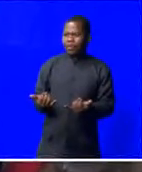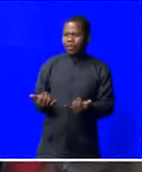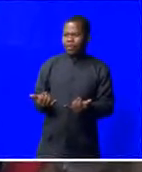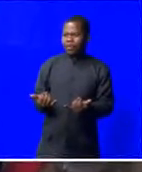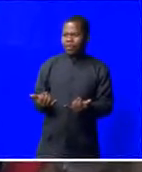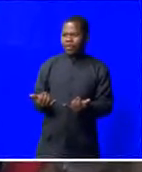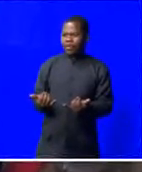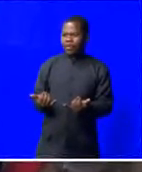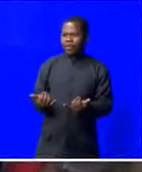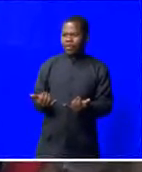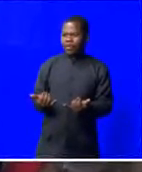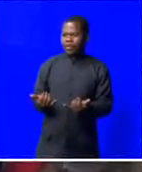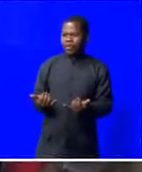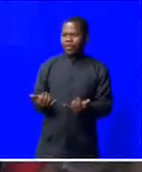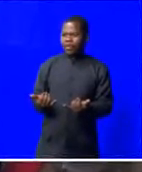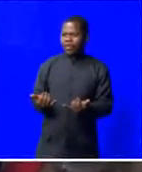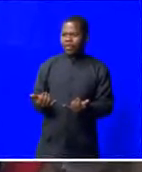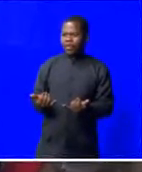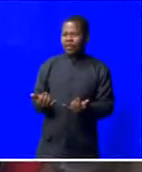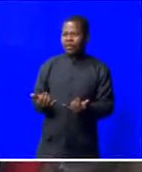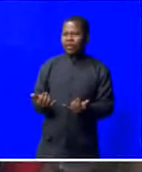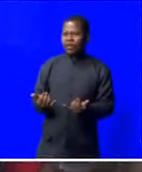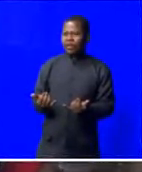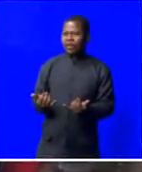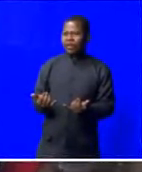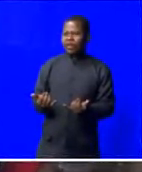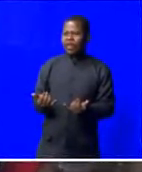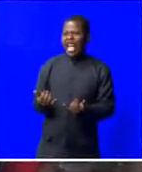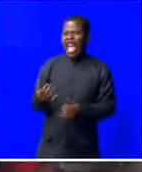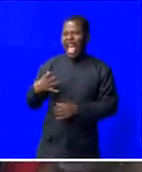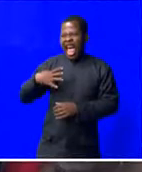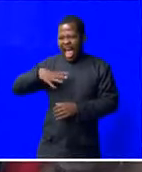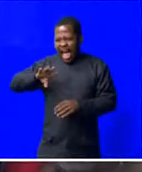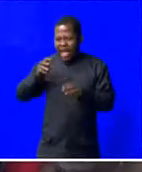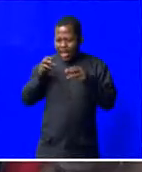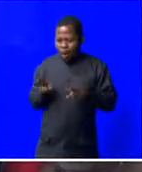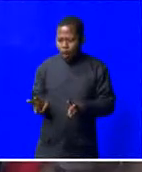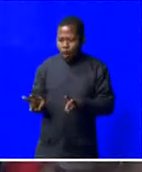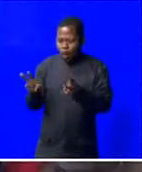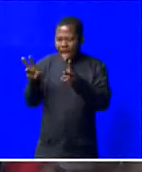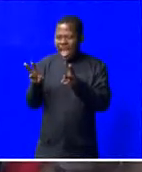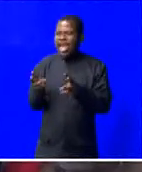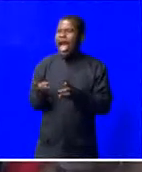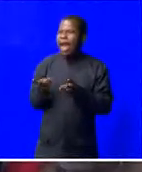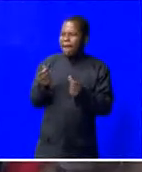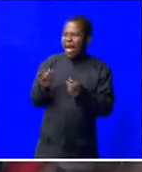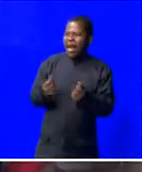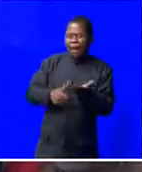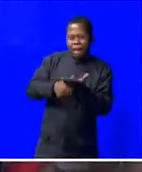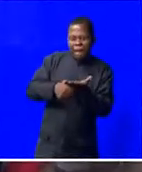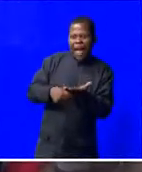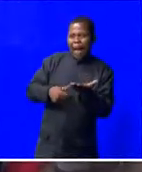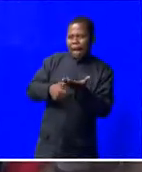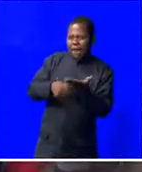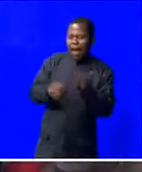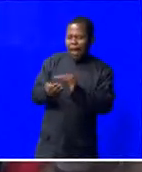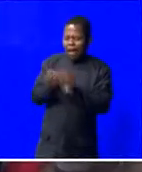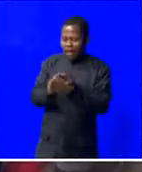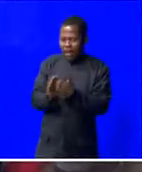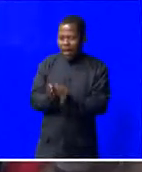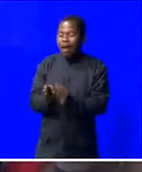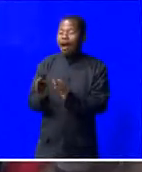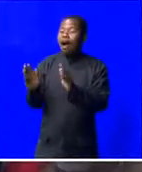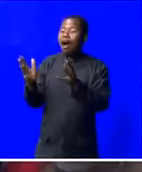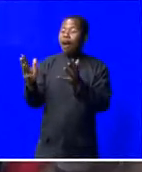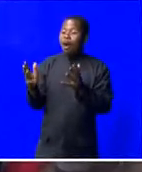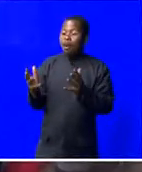ensure that we don't overly rely on Sacu, and how can we make available other revenue streams for the country